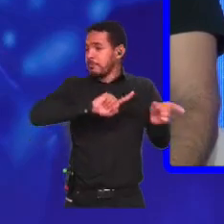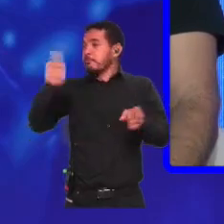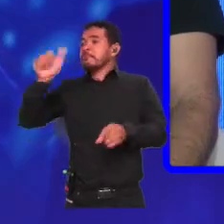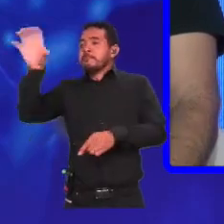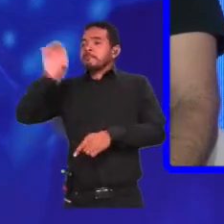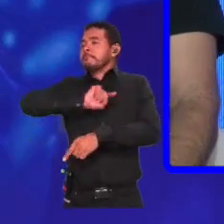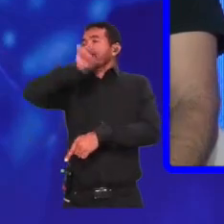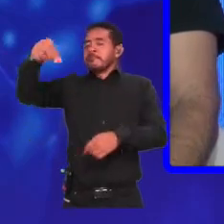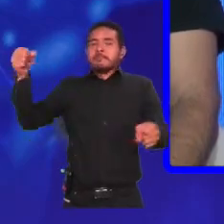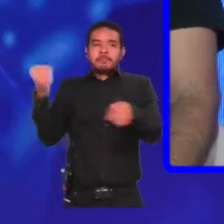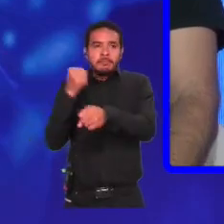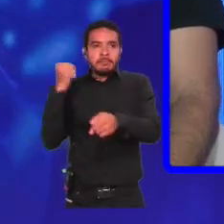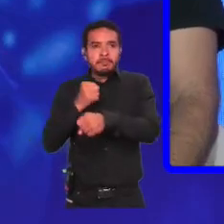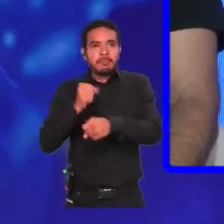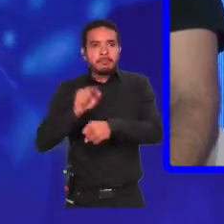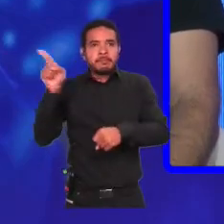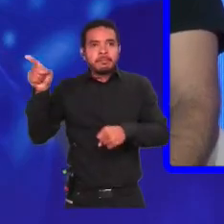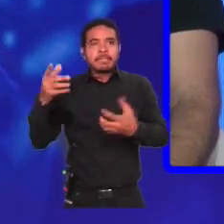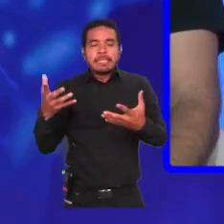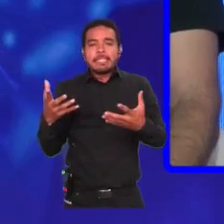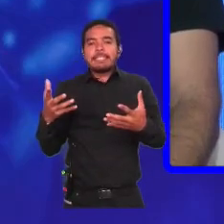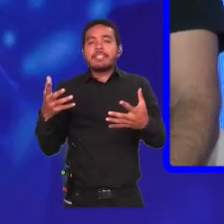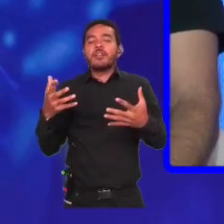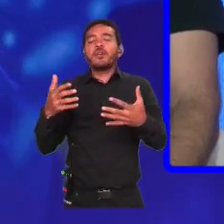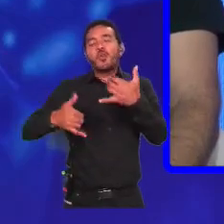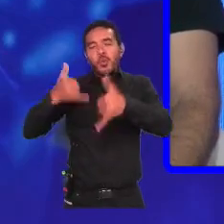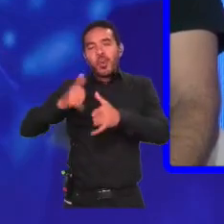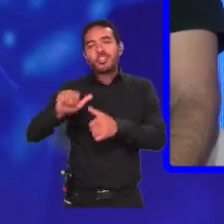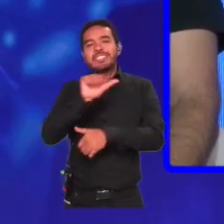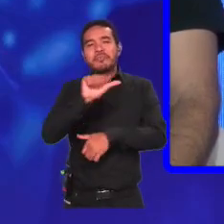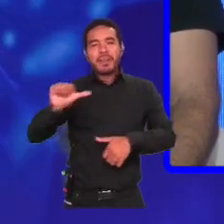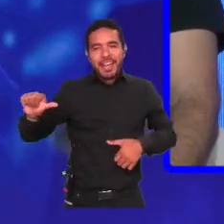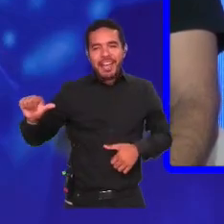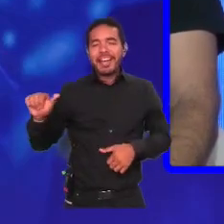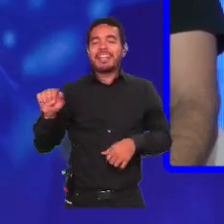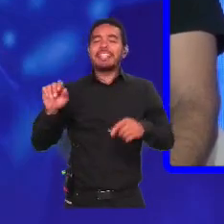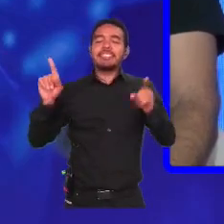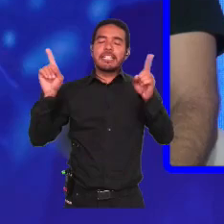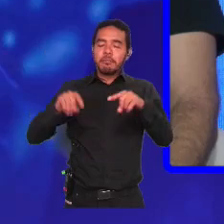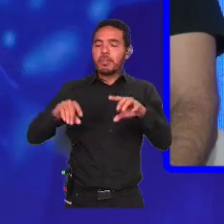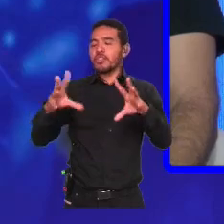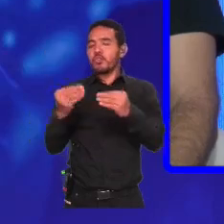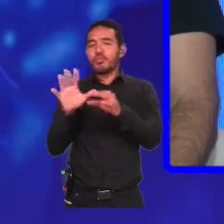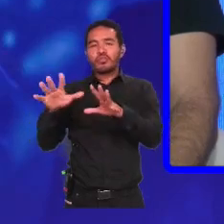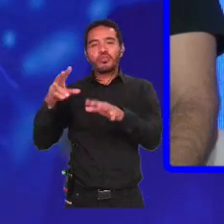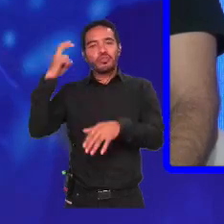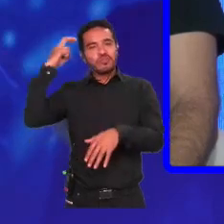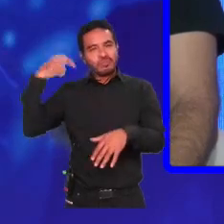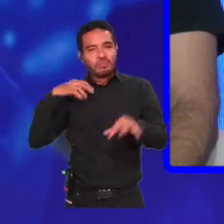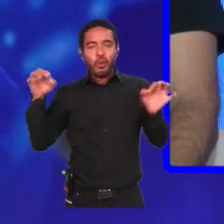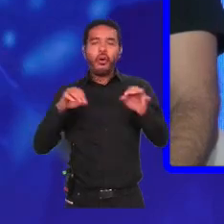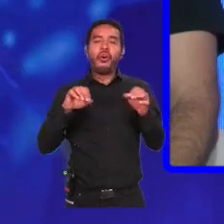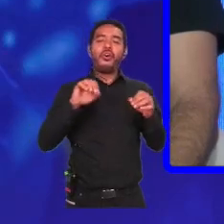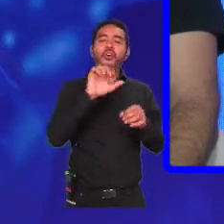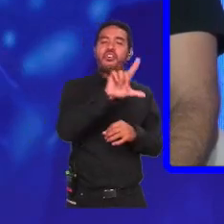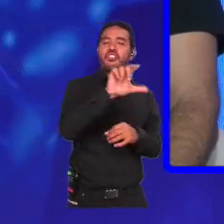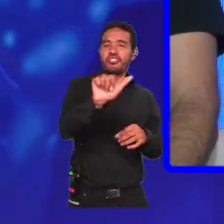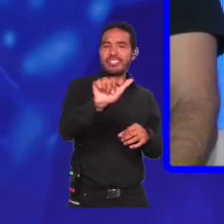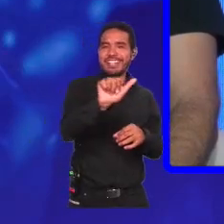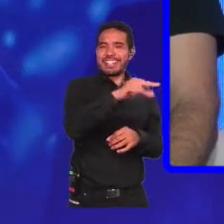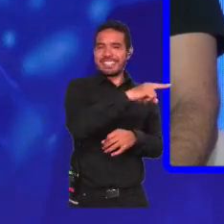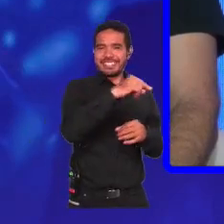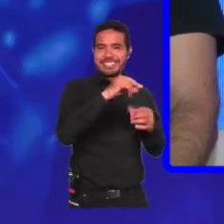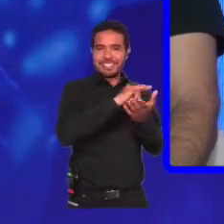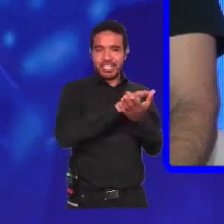things, you know, in the LA teams and the UK teams and stuff like that. I could say one thing that is very important is